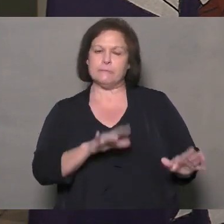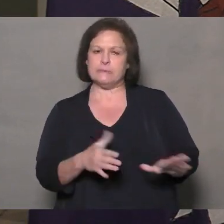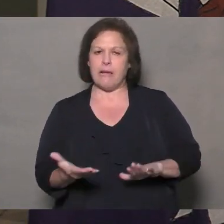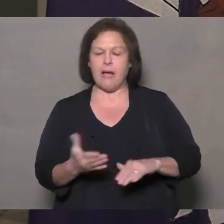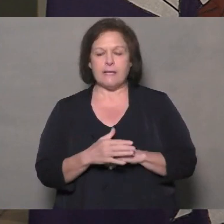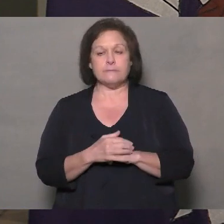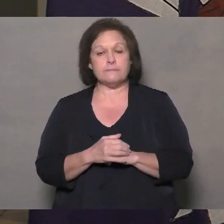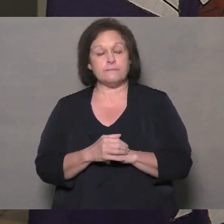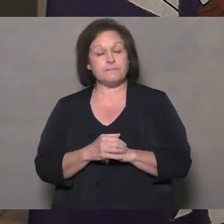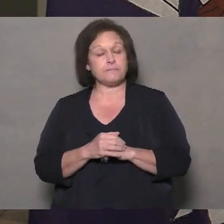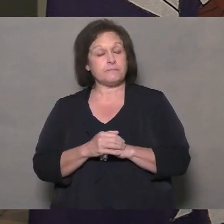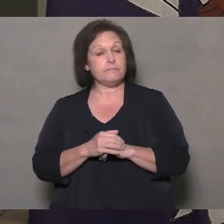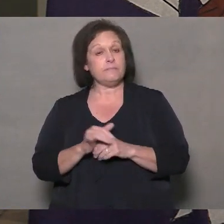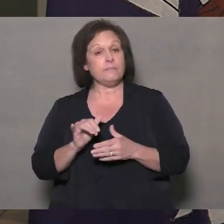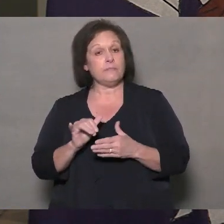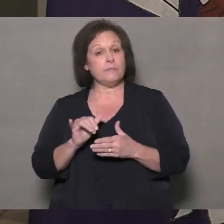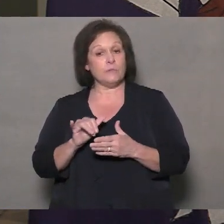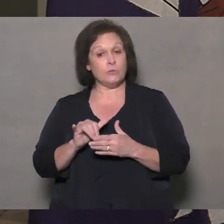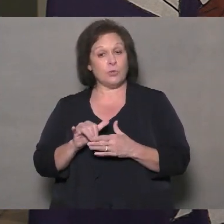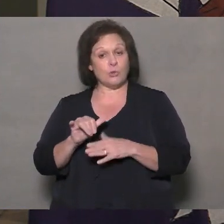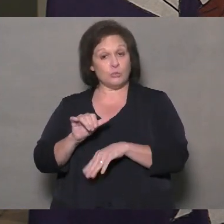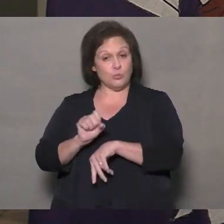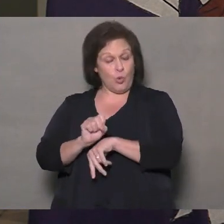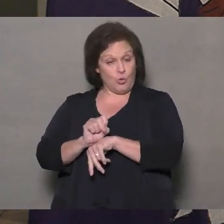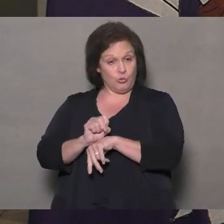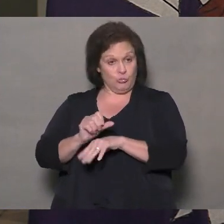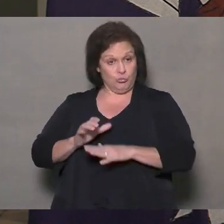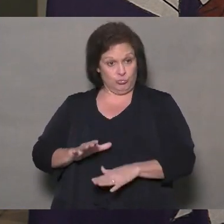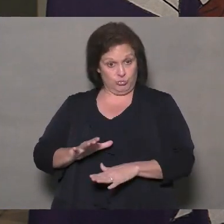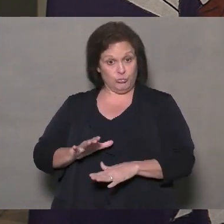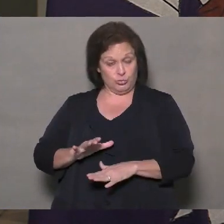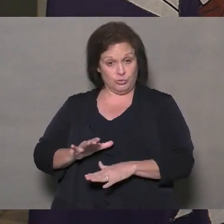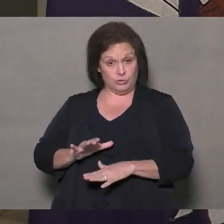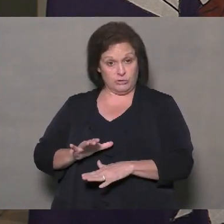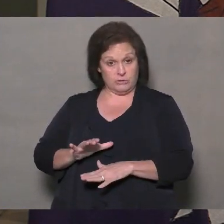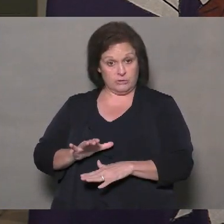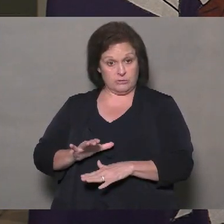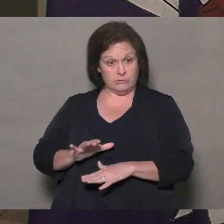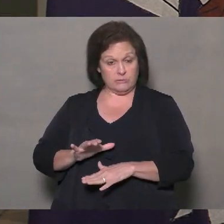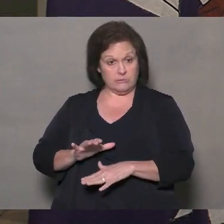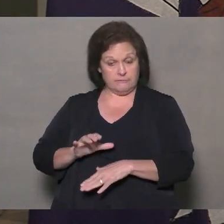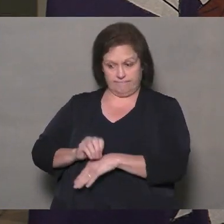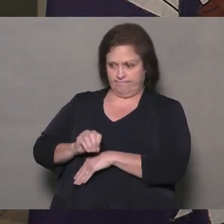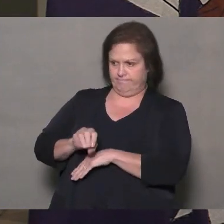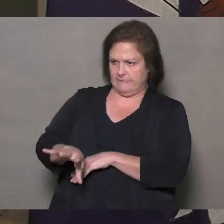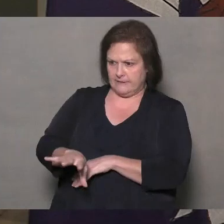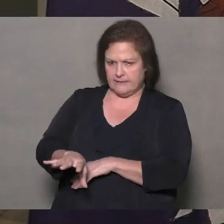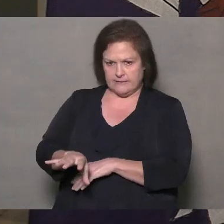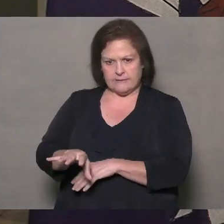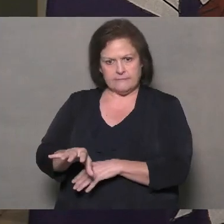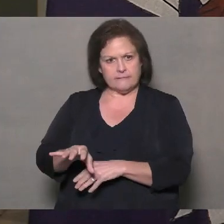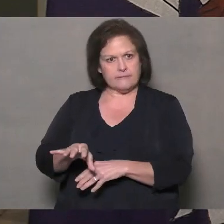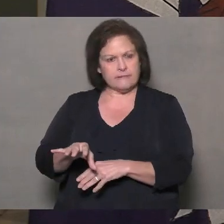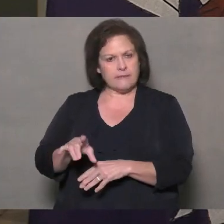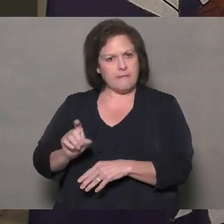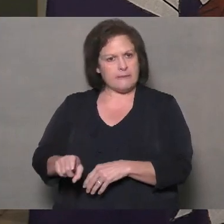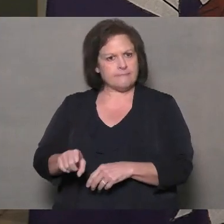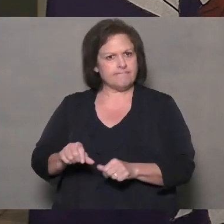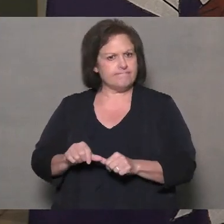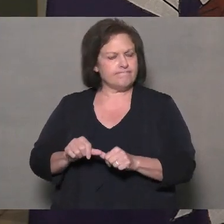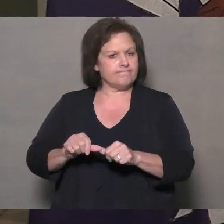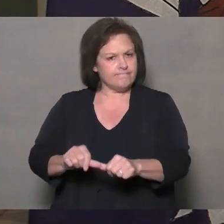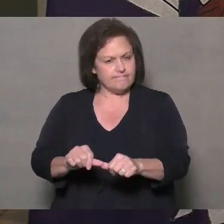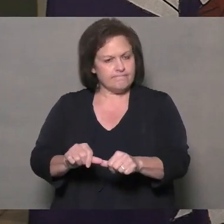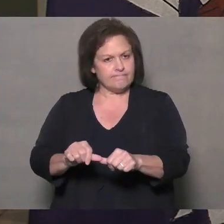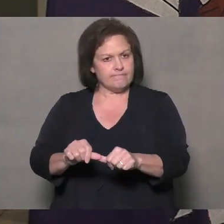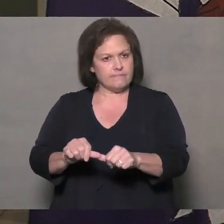Marginalized workers were put at an even greater risk, made expendable to maintain the lifestyle and